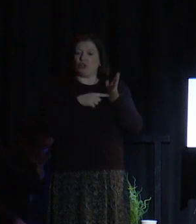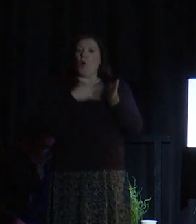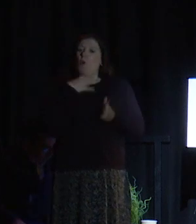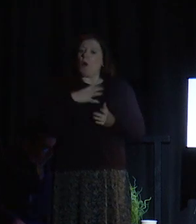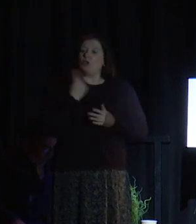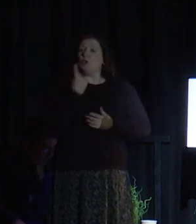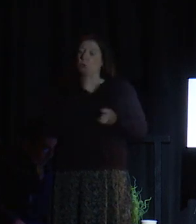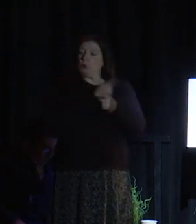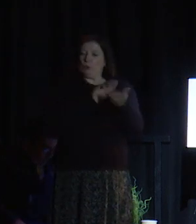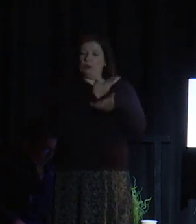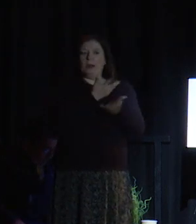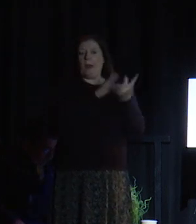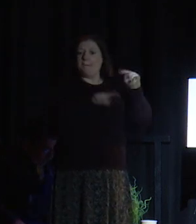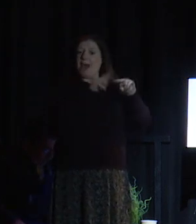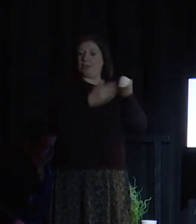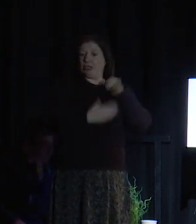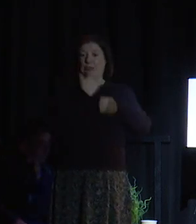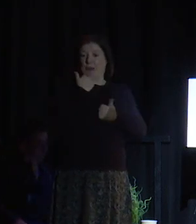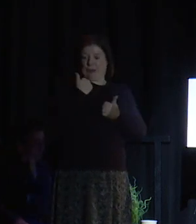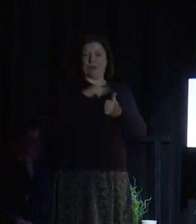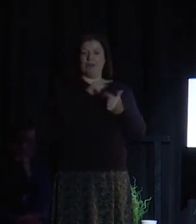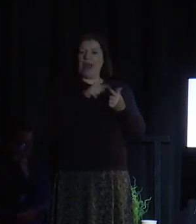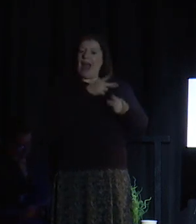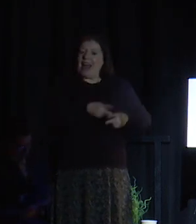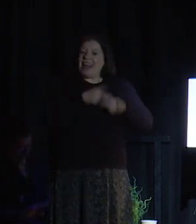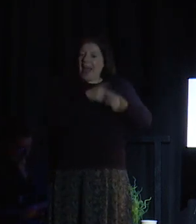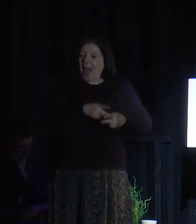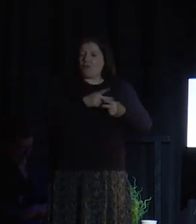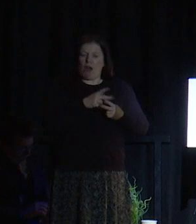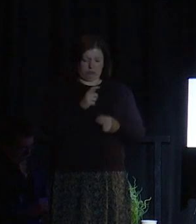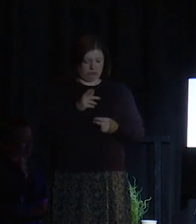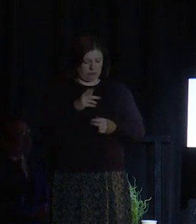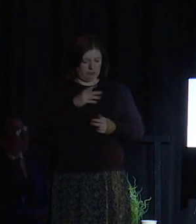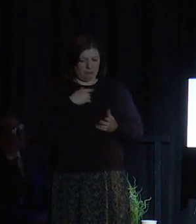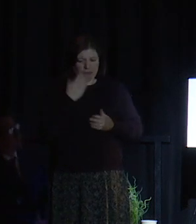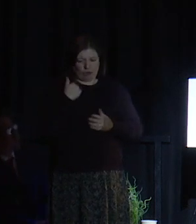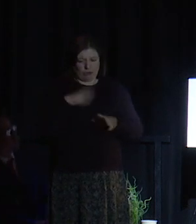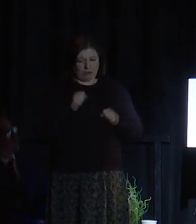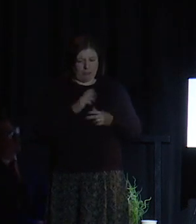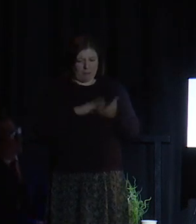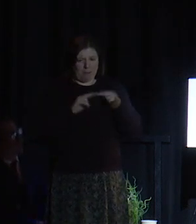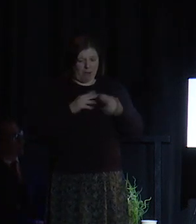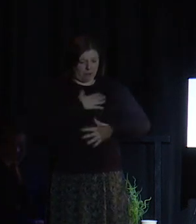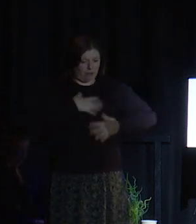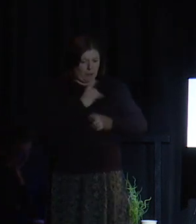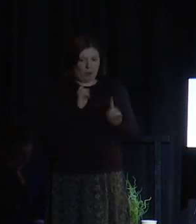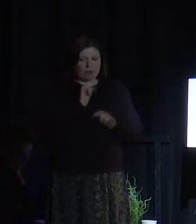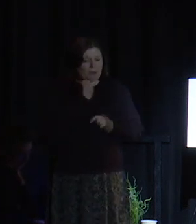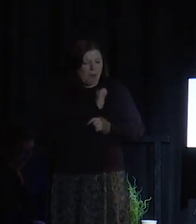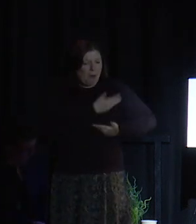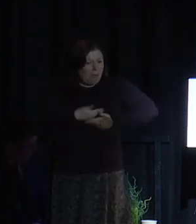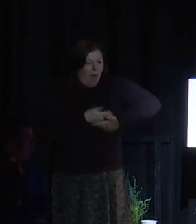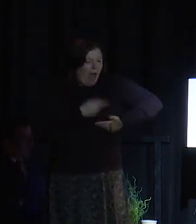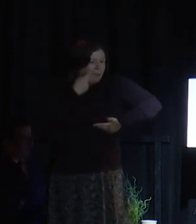new parents and caregivers about the experience of becoming a parent and talk to them about the songs that they sing to their